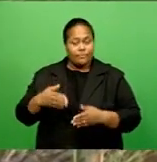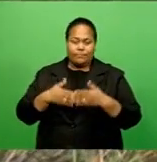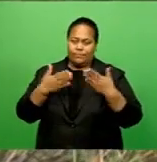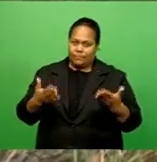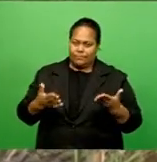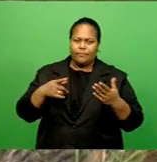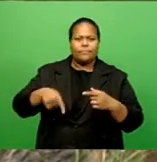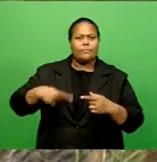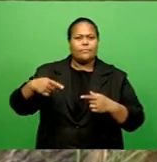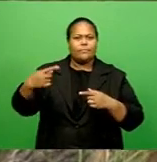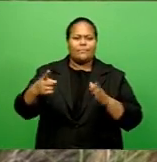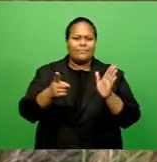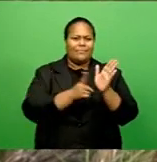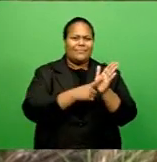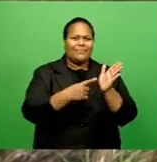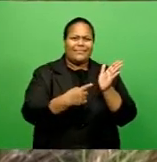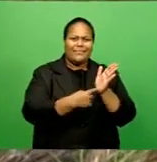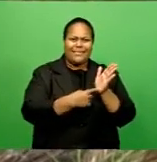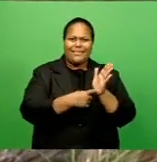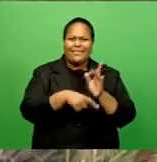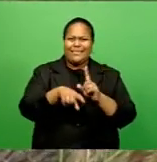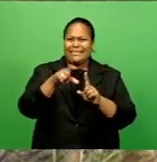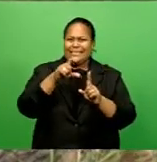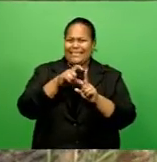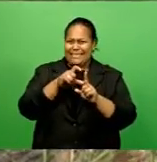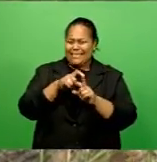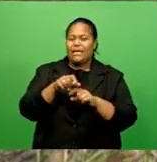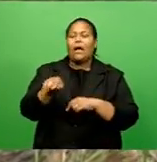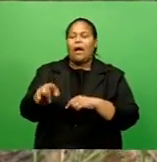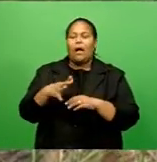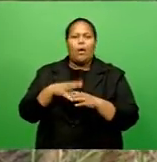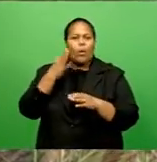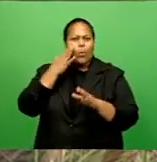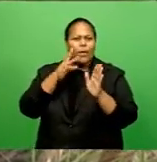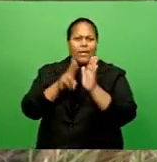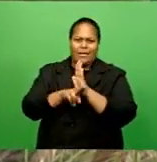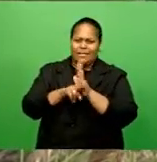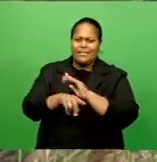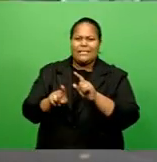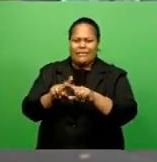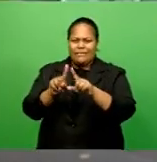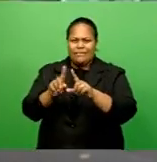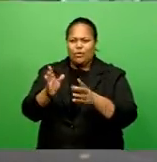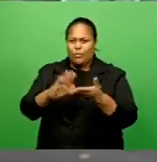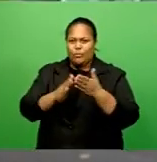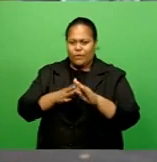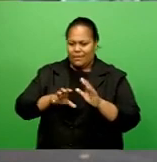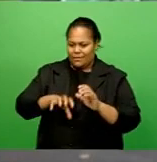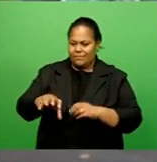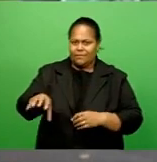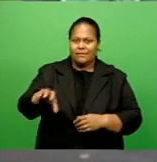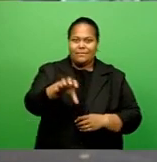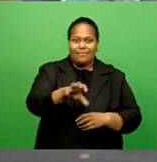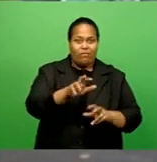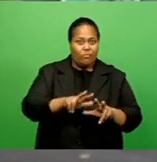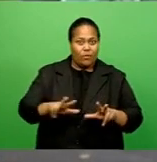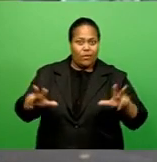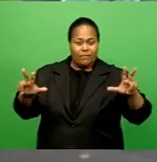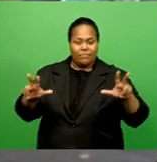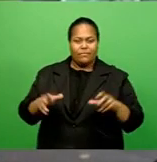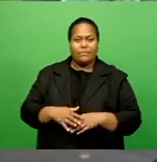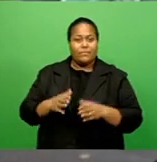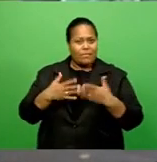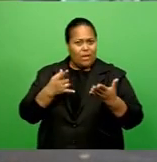its LTDD awareness in communities in Madhuata and Rugby. With all the typhoid cases